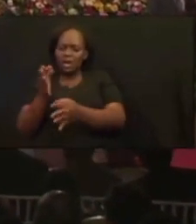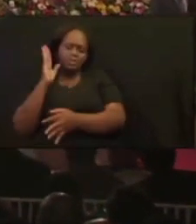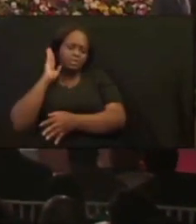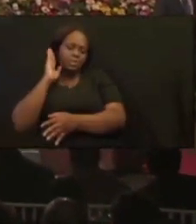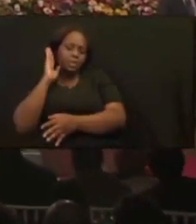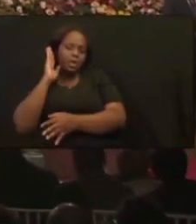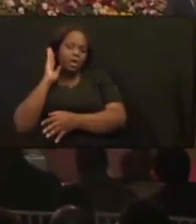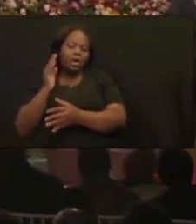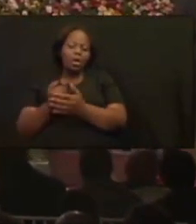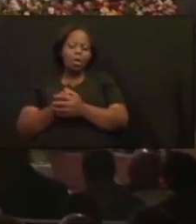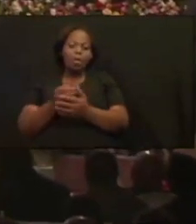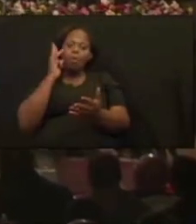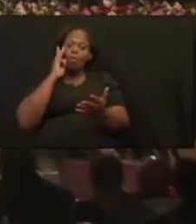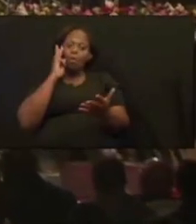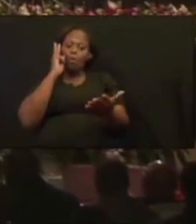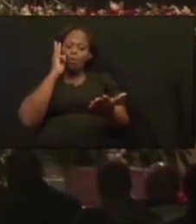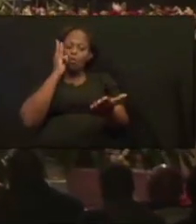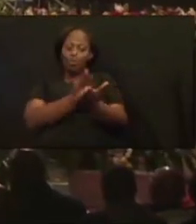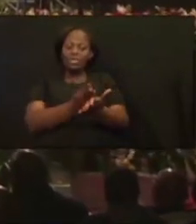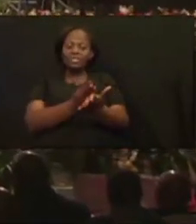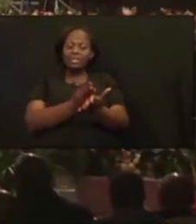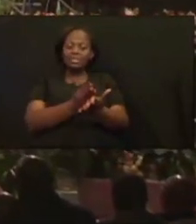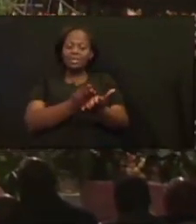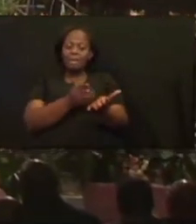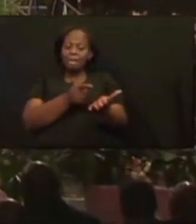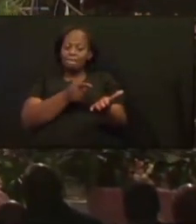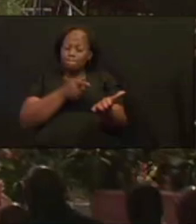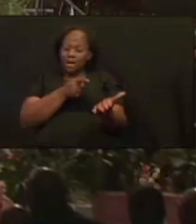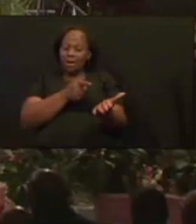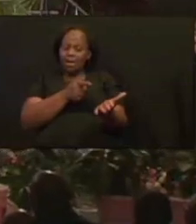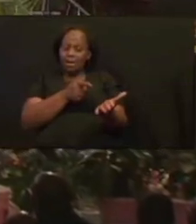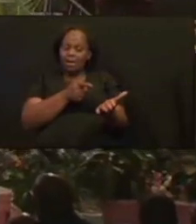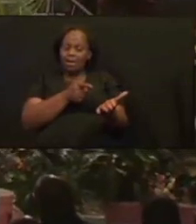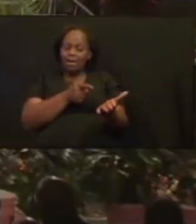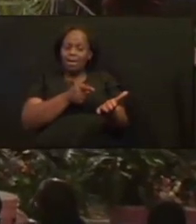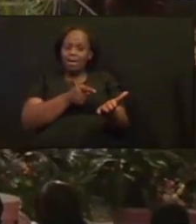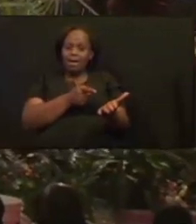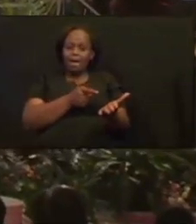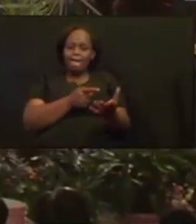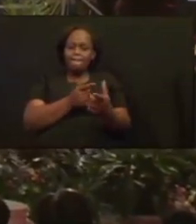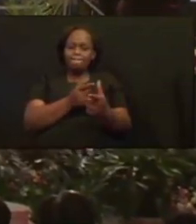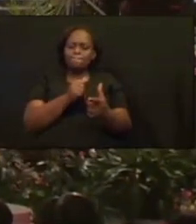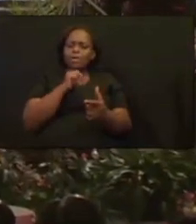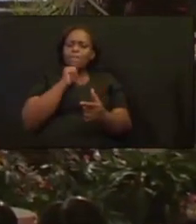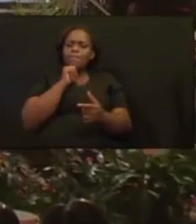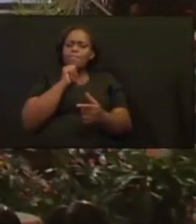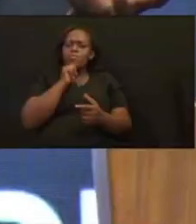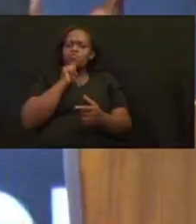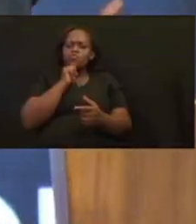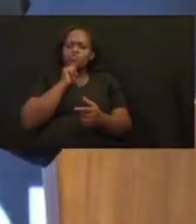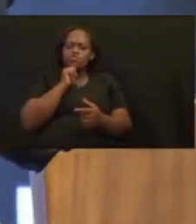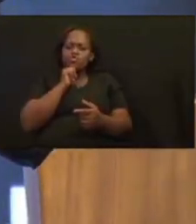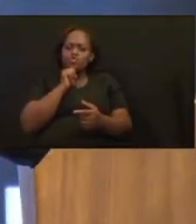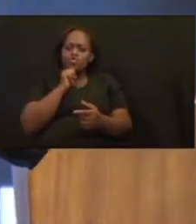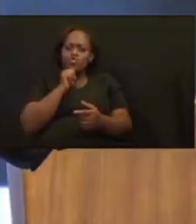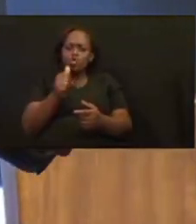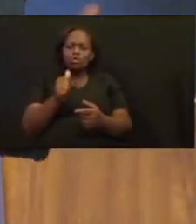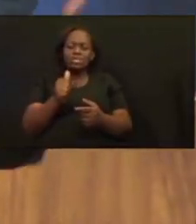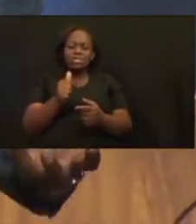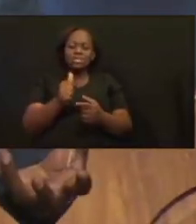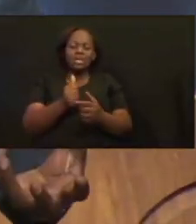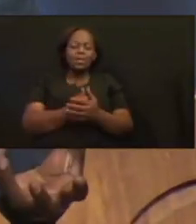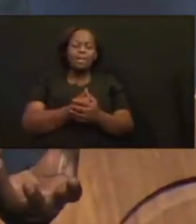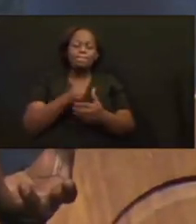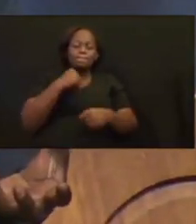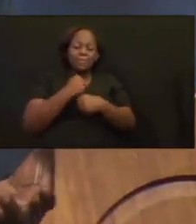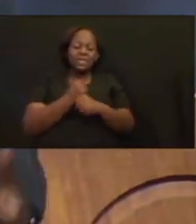that person is barren until he has something called an evidence. Your evidence is your token of truthfulness. Are